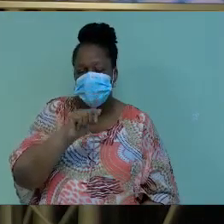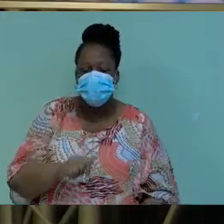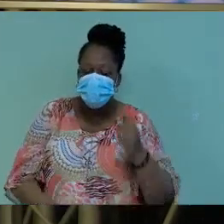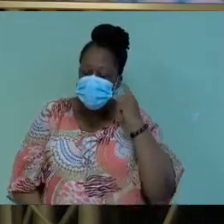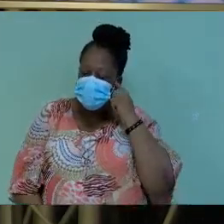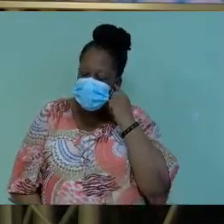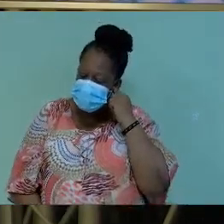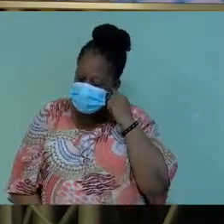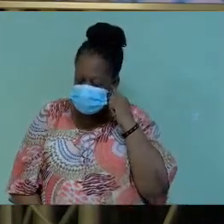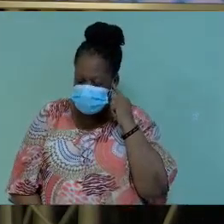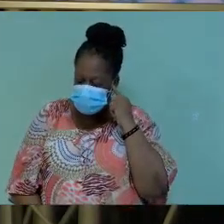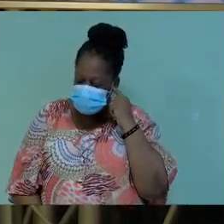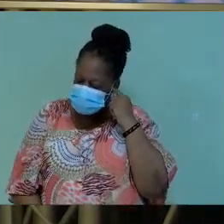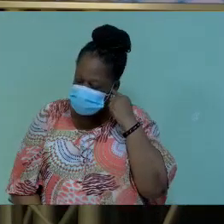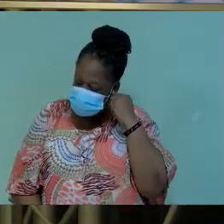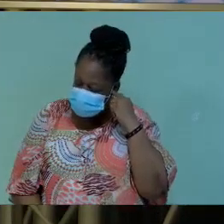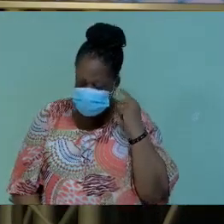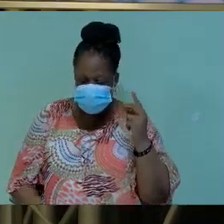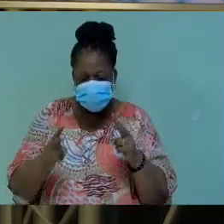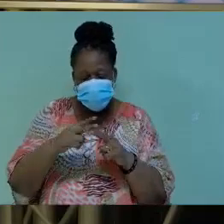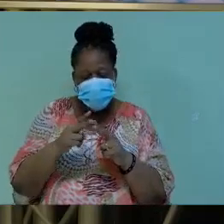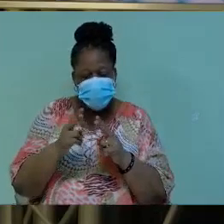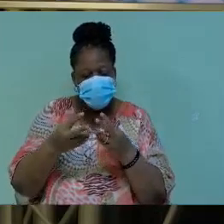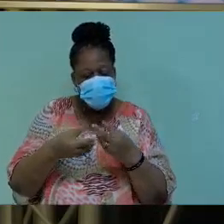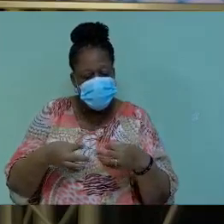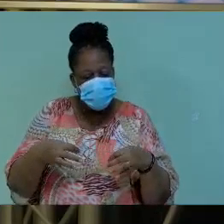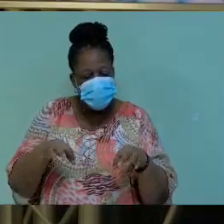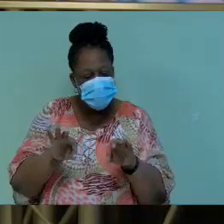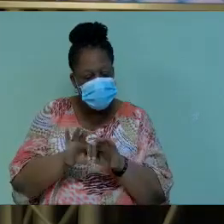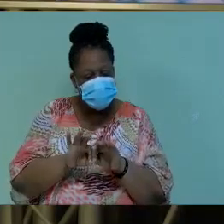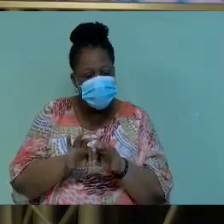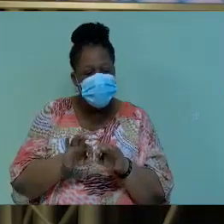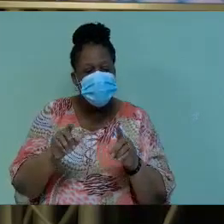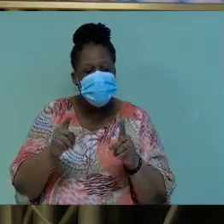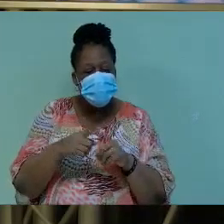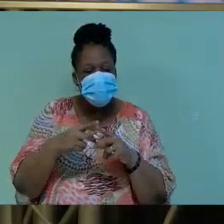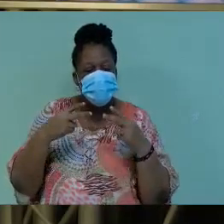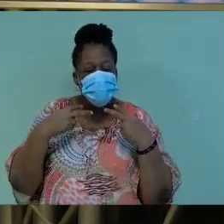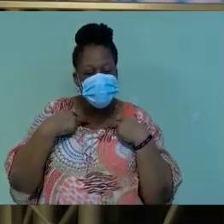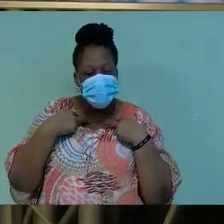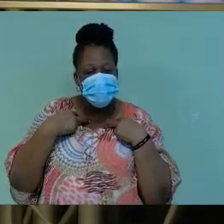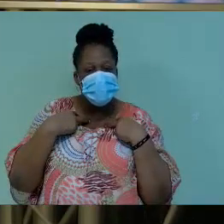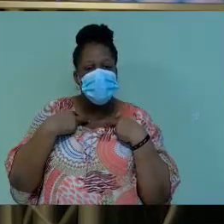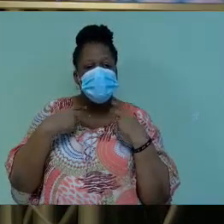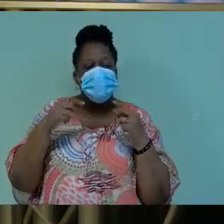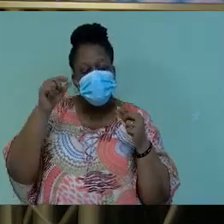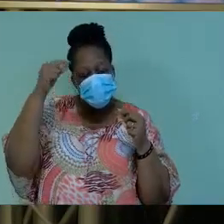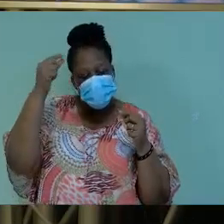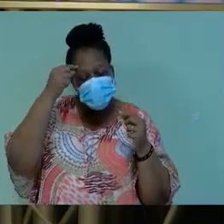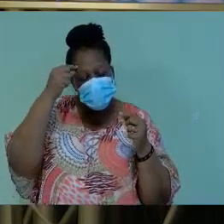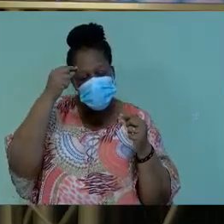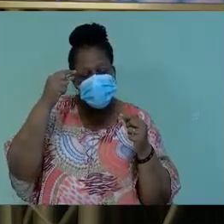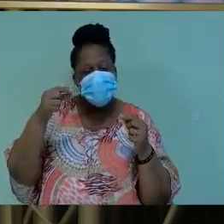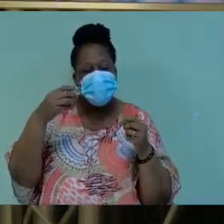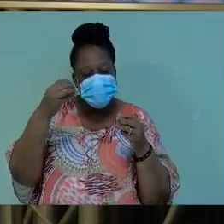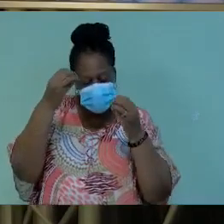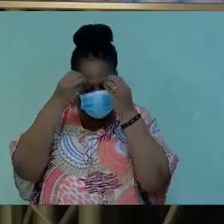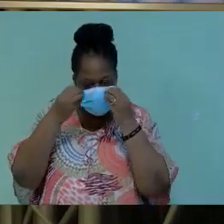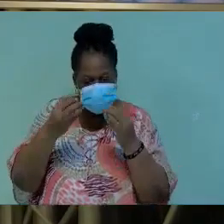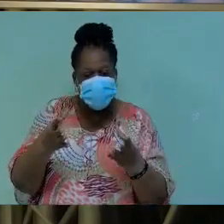government information to be transacted over government network and government systems, to